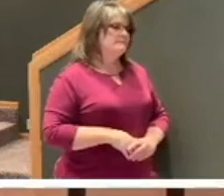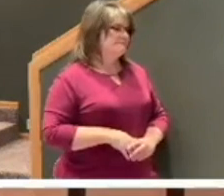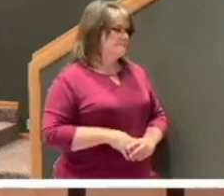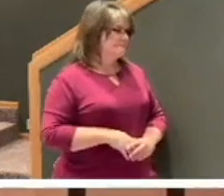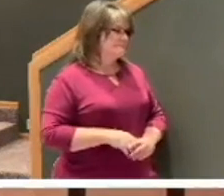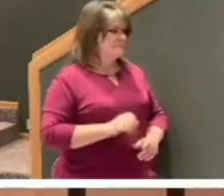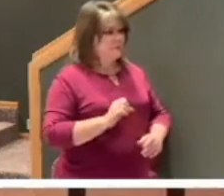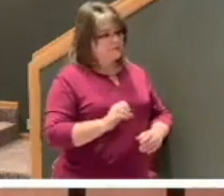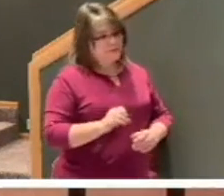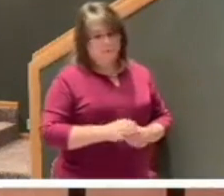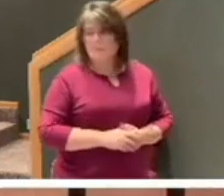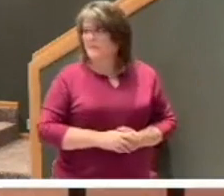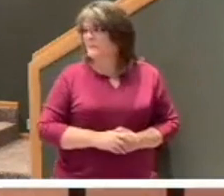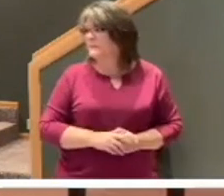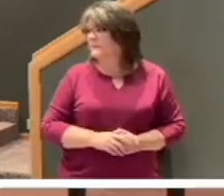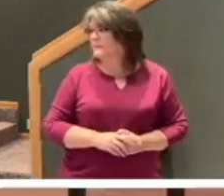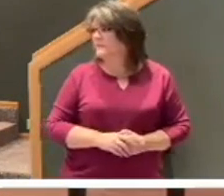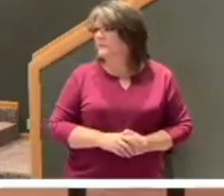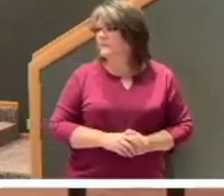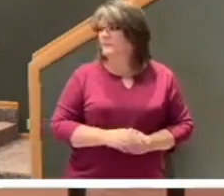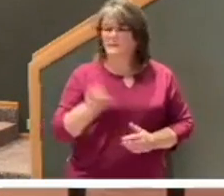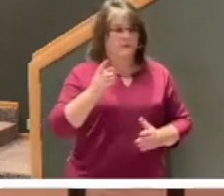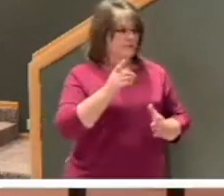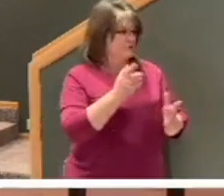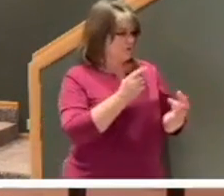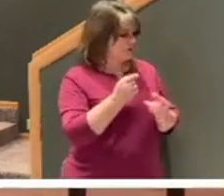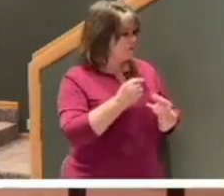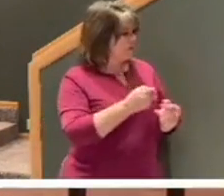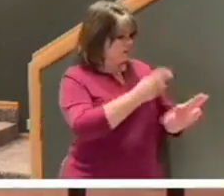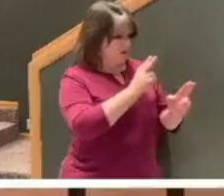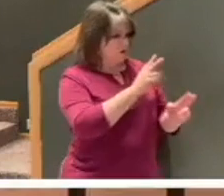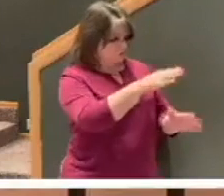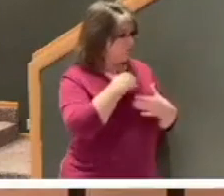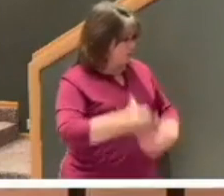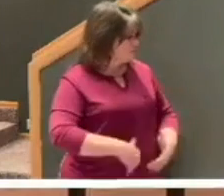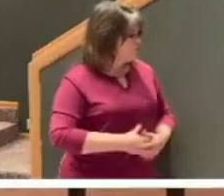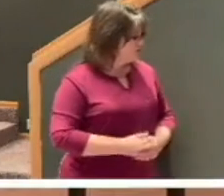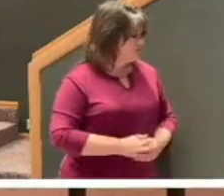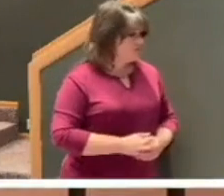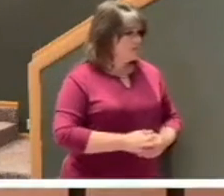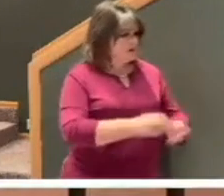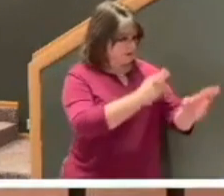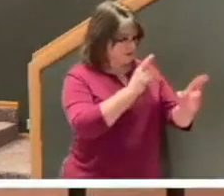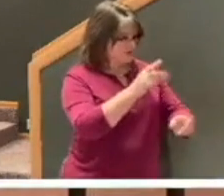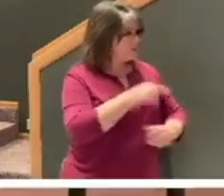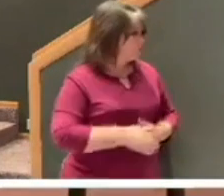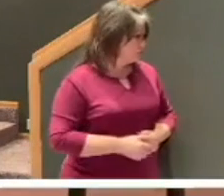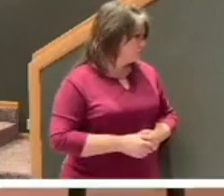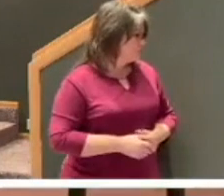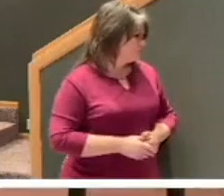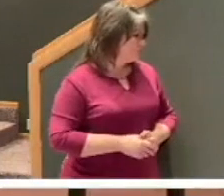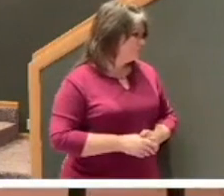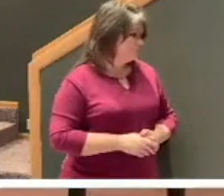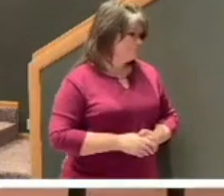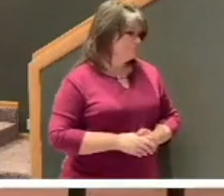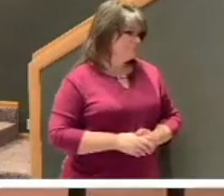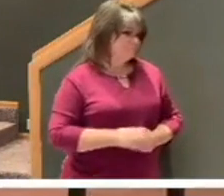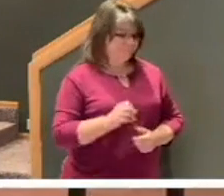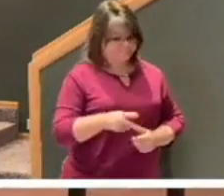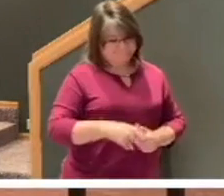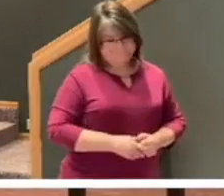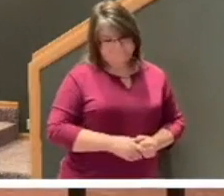And so, guess what he does? He honors your wishes. He respects you. Okay.